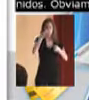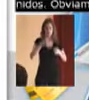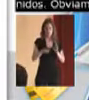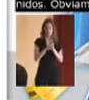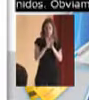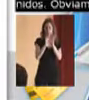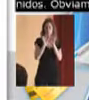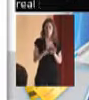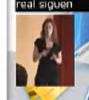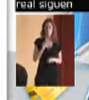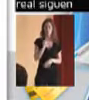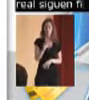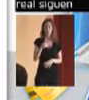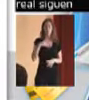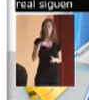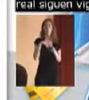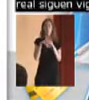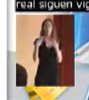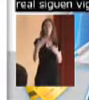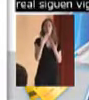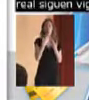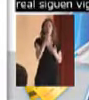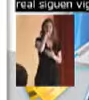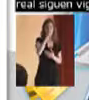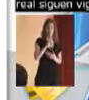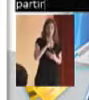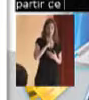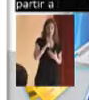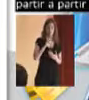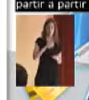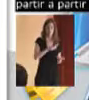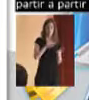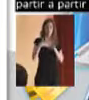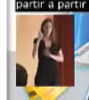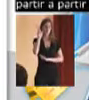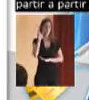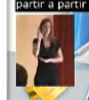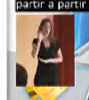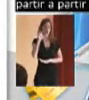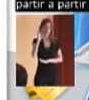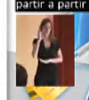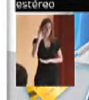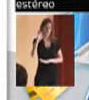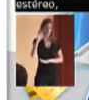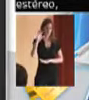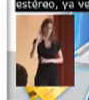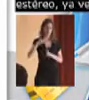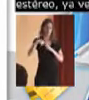into sounds in real time, and from that image you obtain a stereo sound. We will see